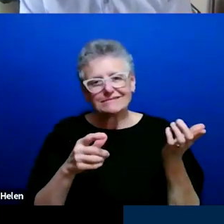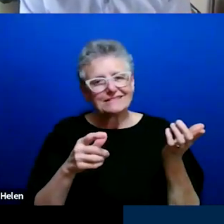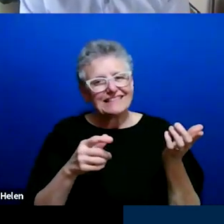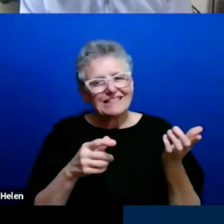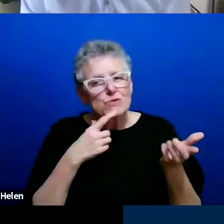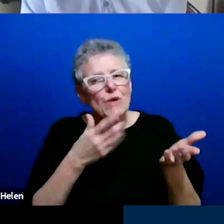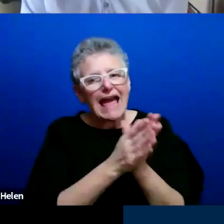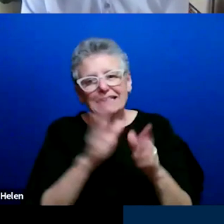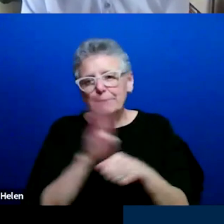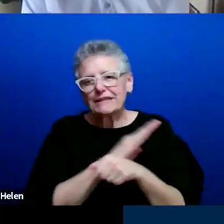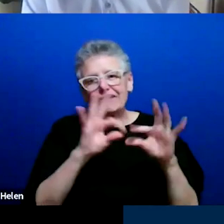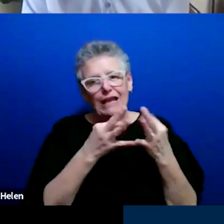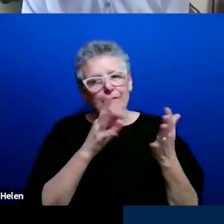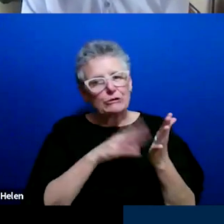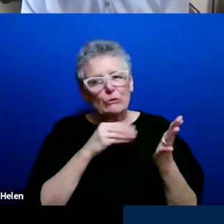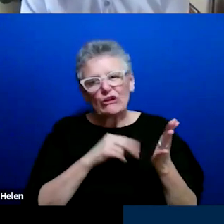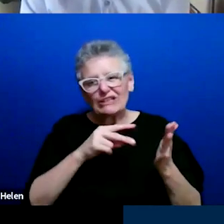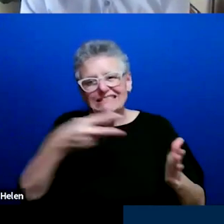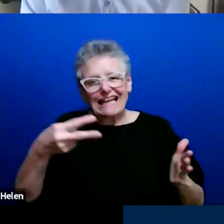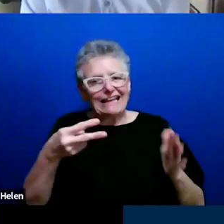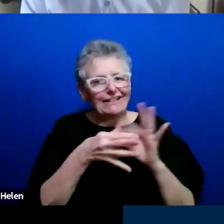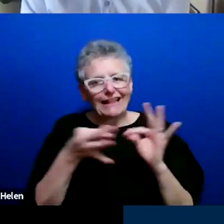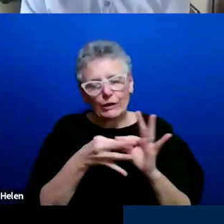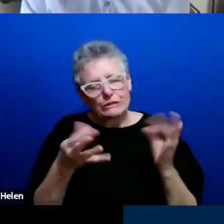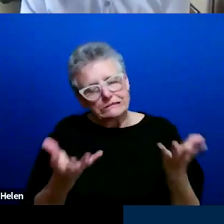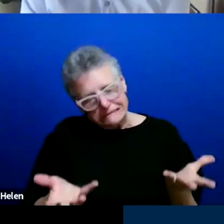that. So